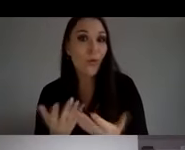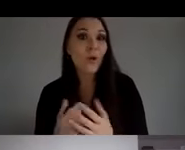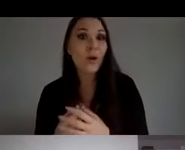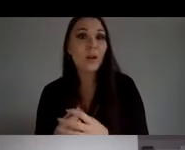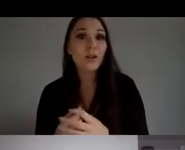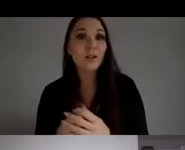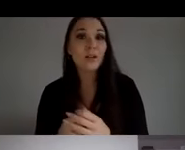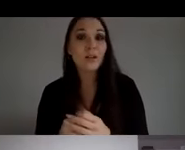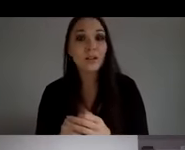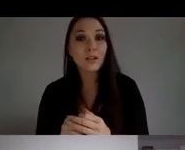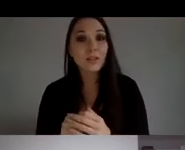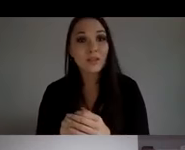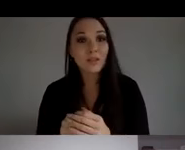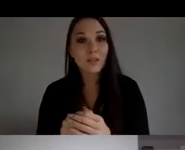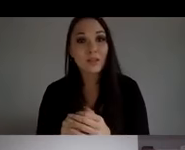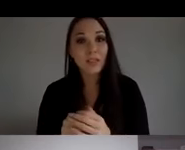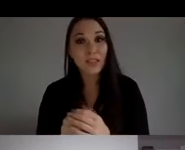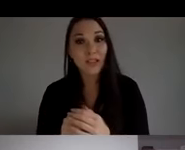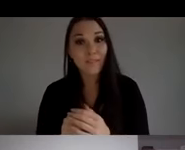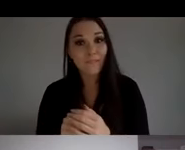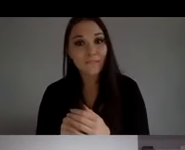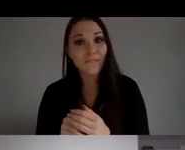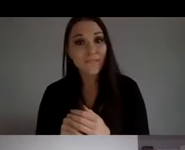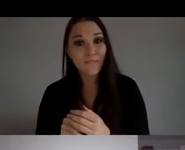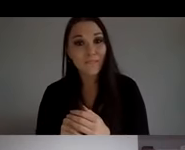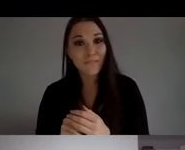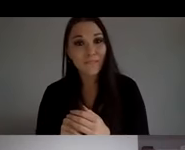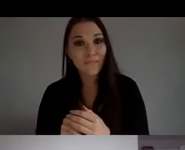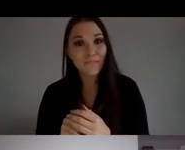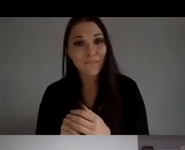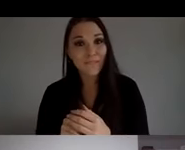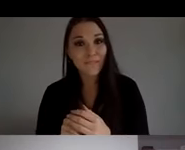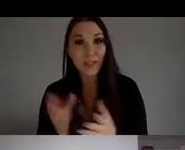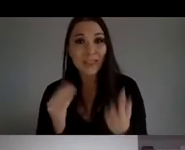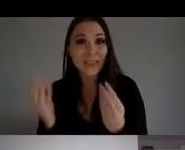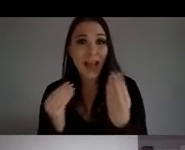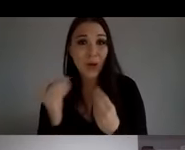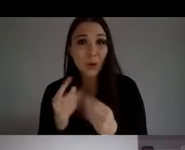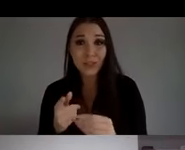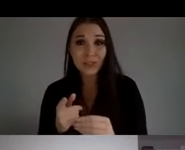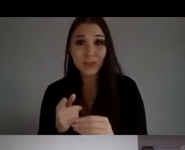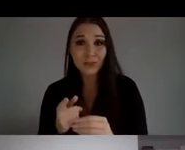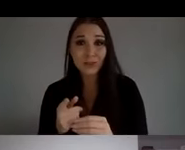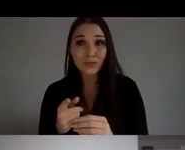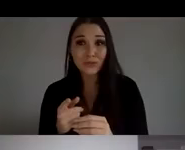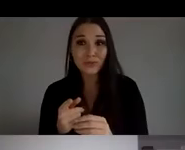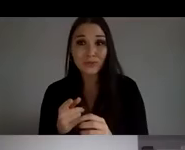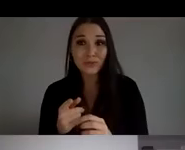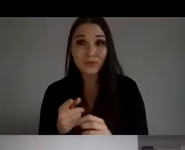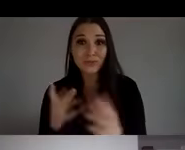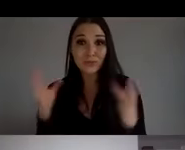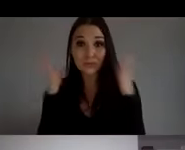What I actually worked. Your sound is still kind of pitching in and out. Is your other headset available, do you think? I have it